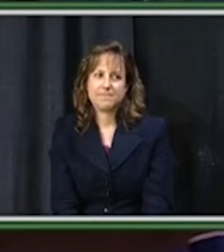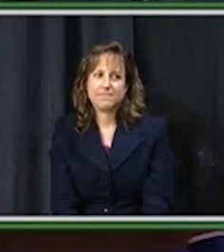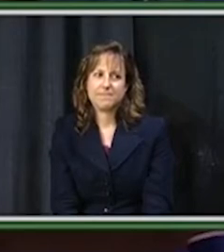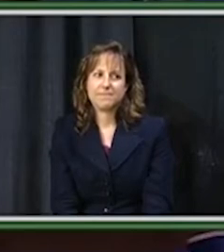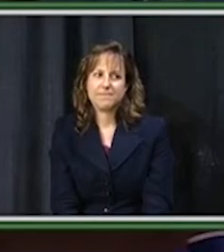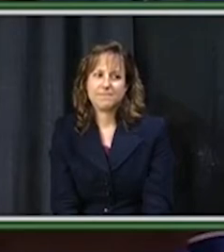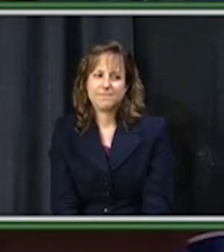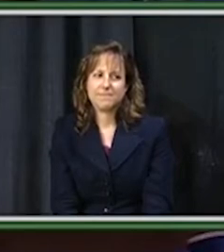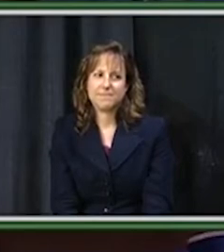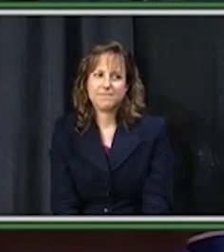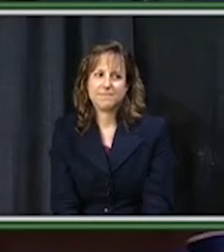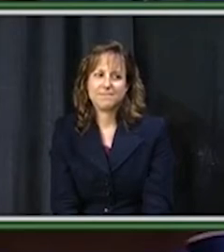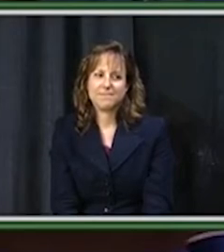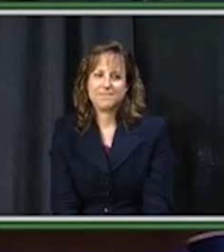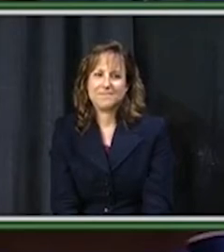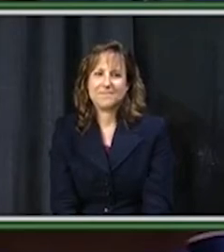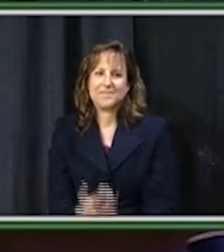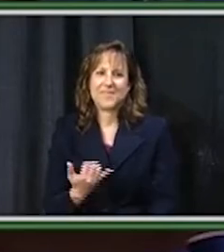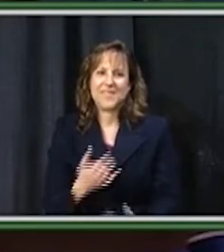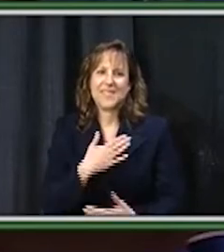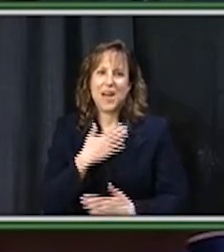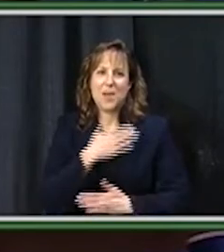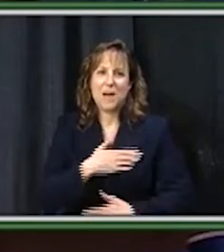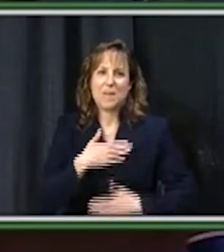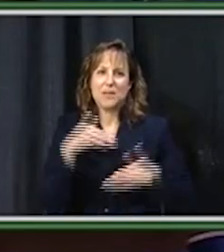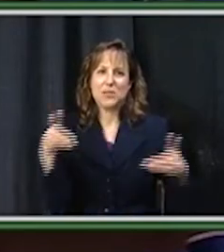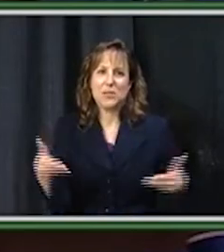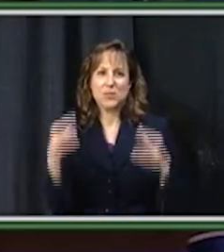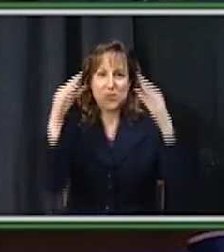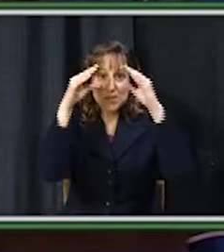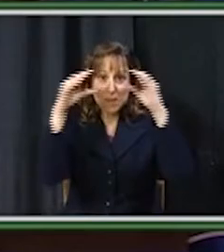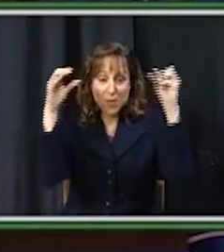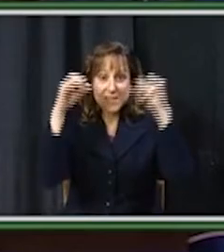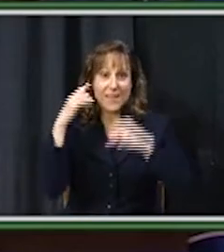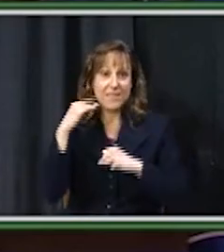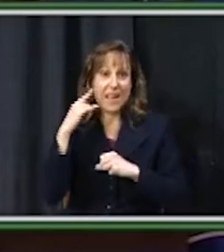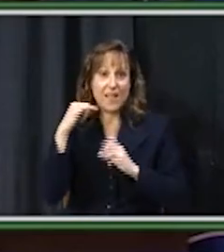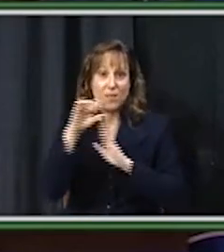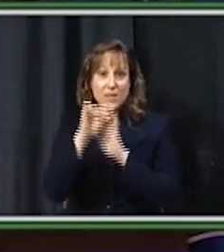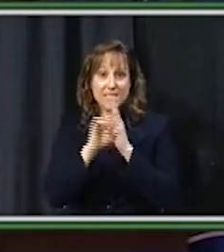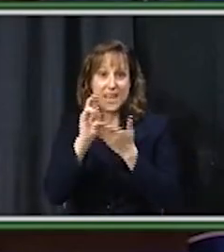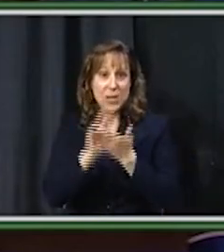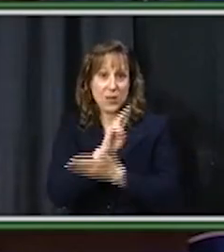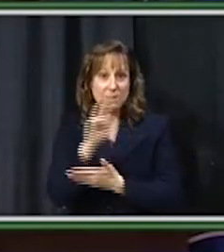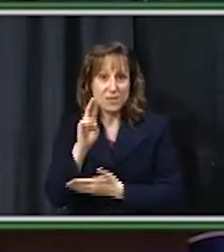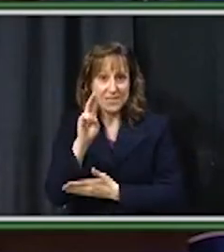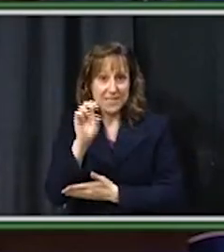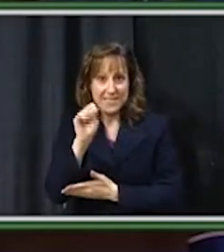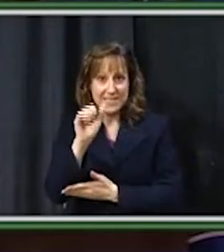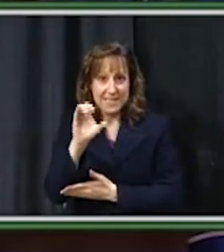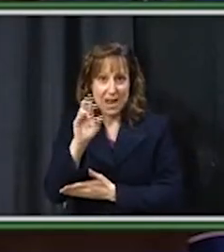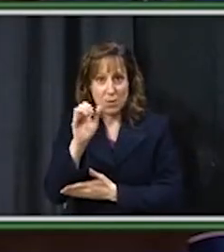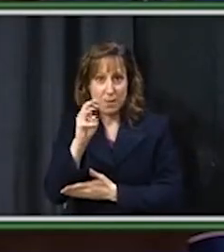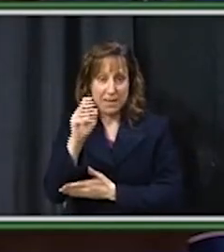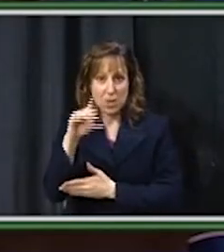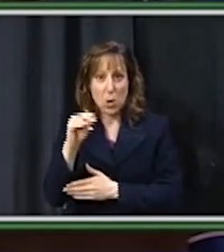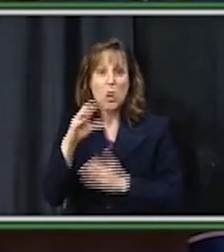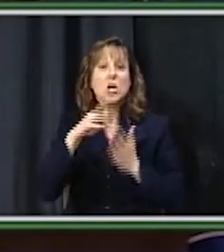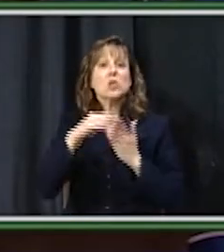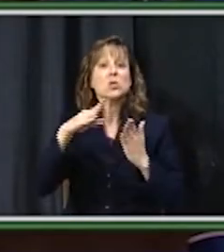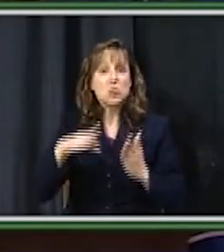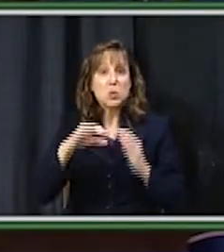It is now my pleasure to introduce the president of the California State University Sacramento Student